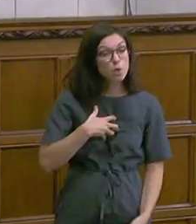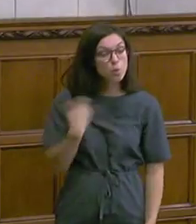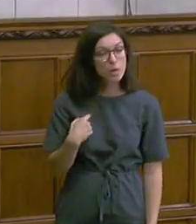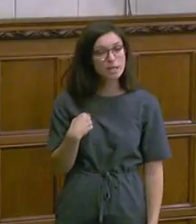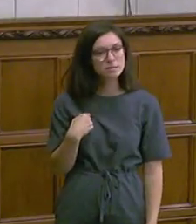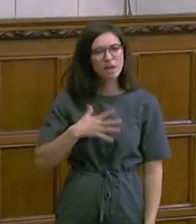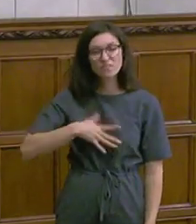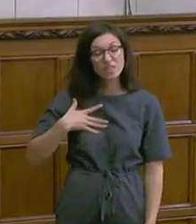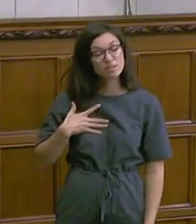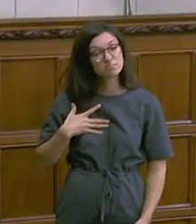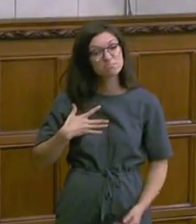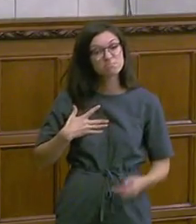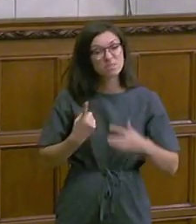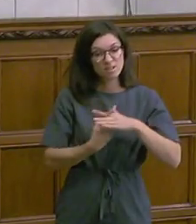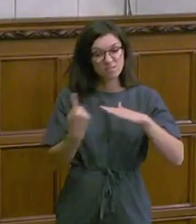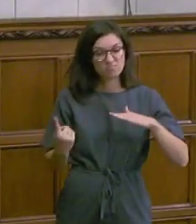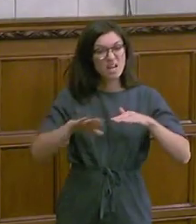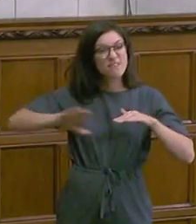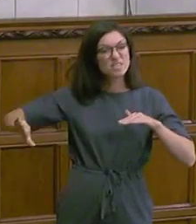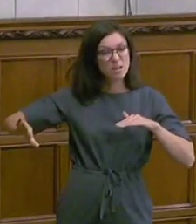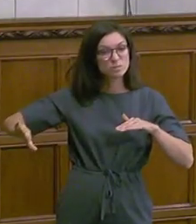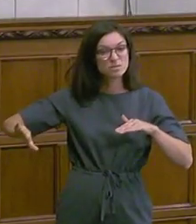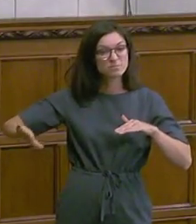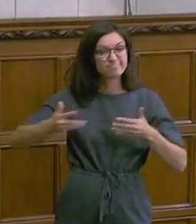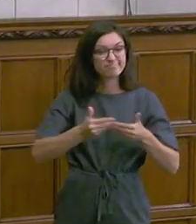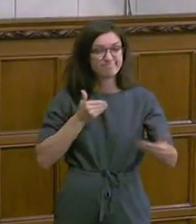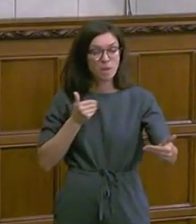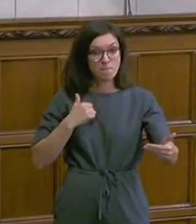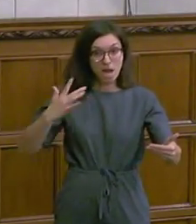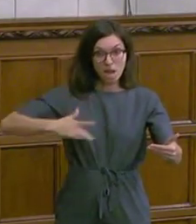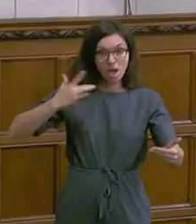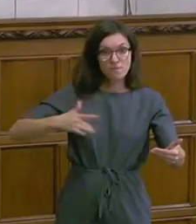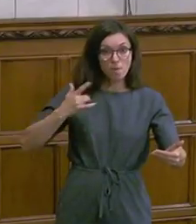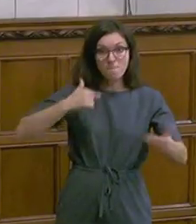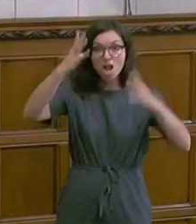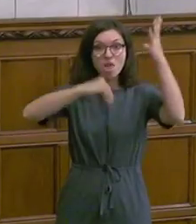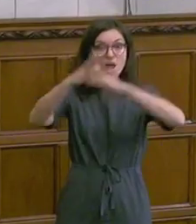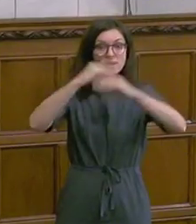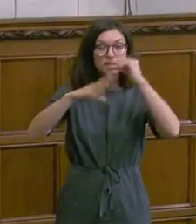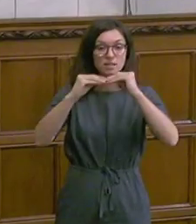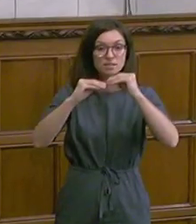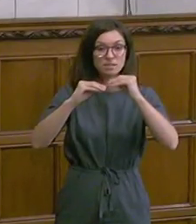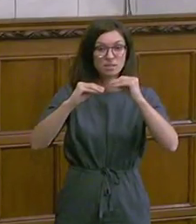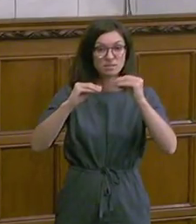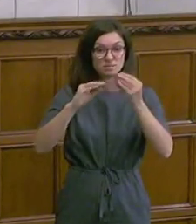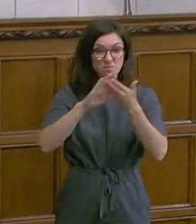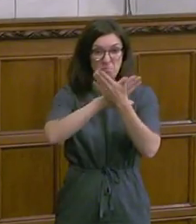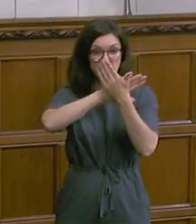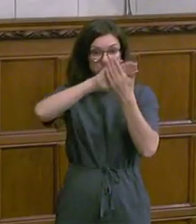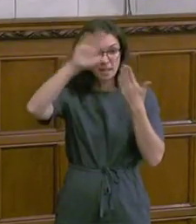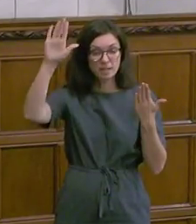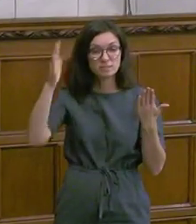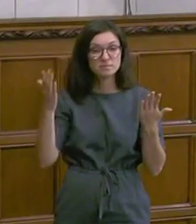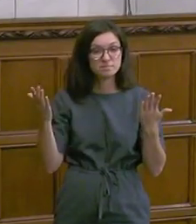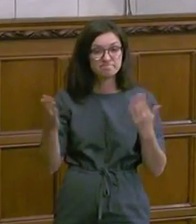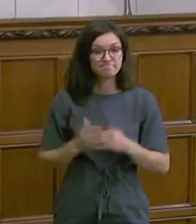left out. My life and learning becomes a blank. The Minister should know that